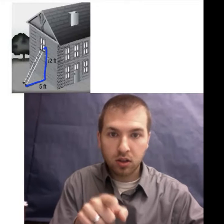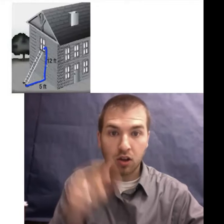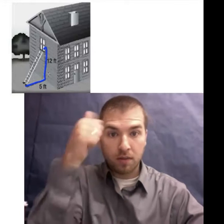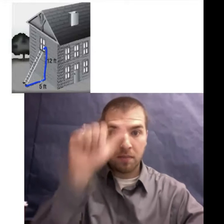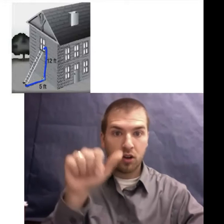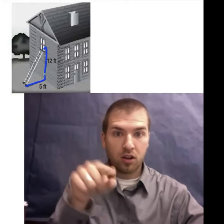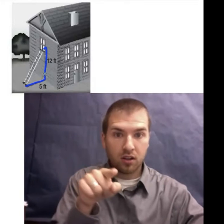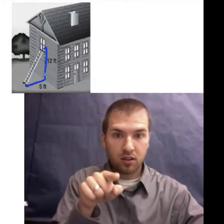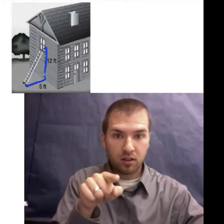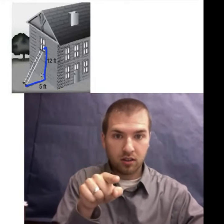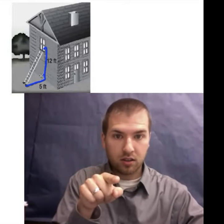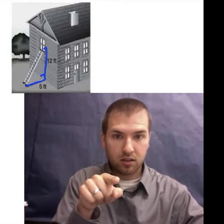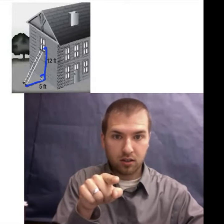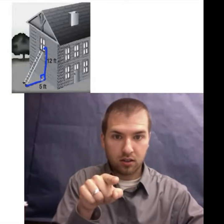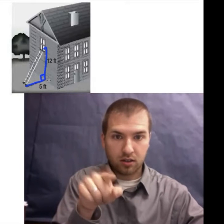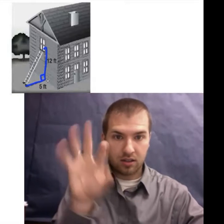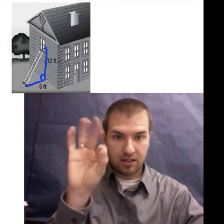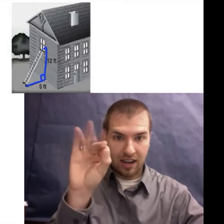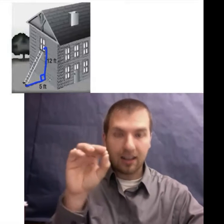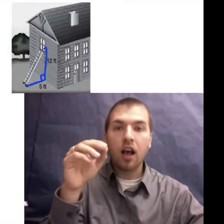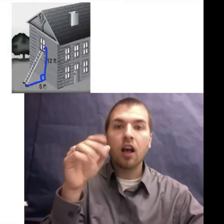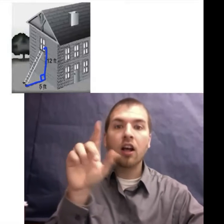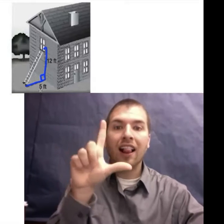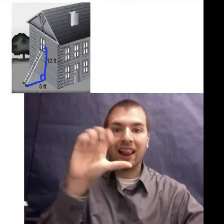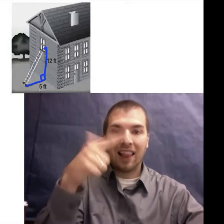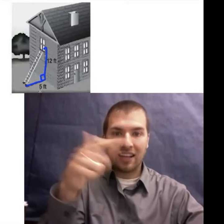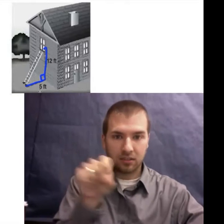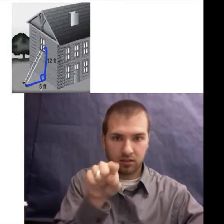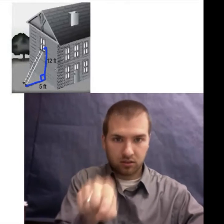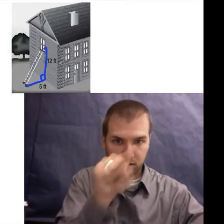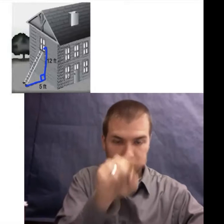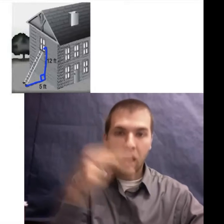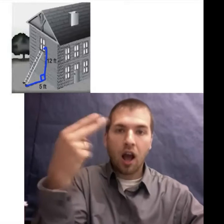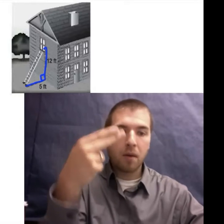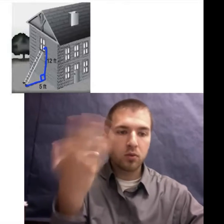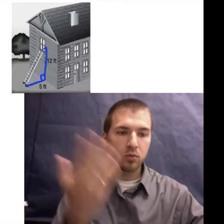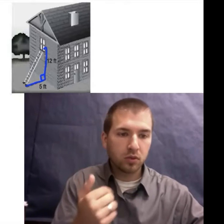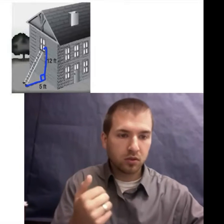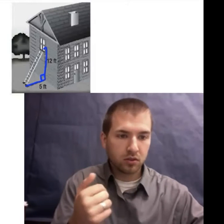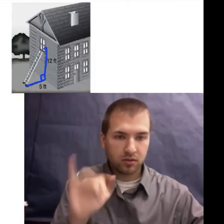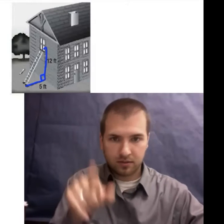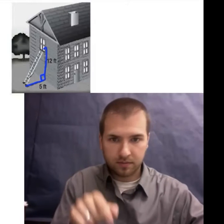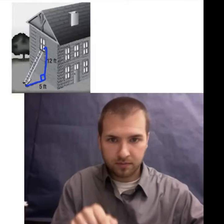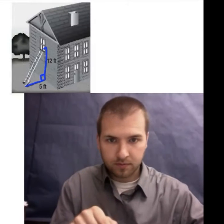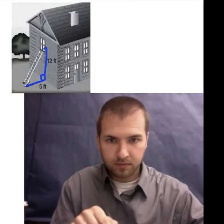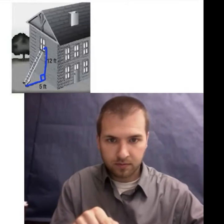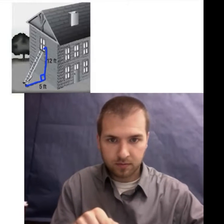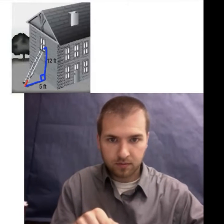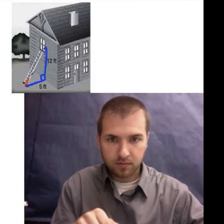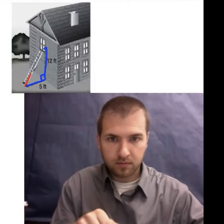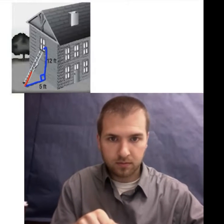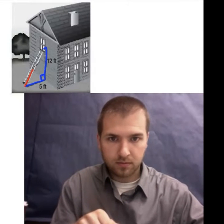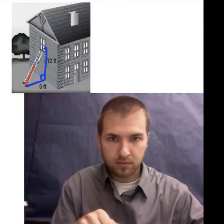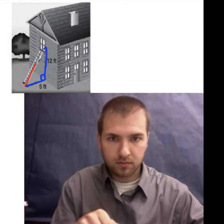the problem. You can see all that. And so you can see the 90-degree angle is going to be from the side of the house and